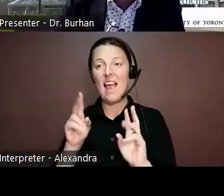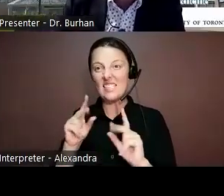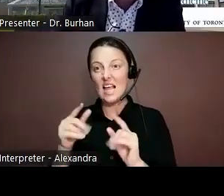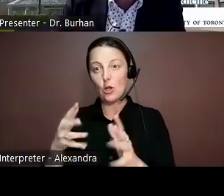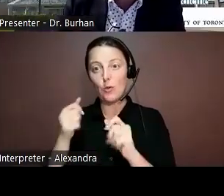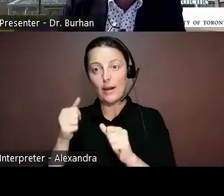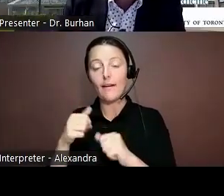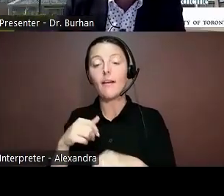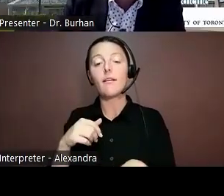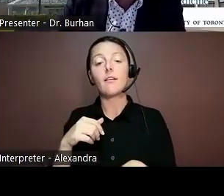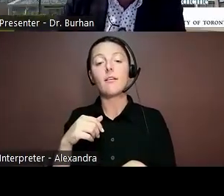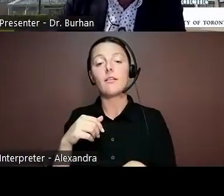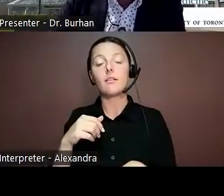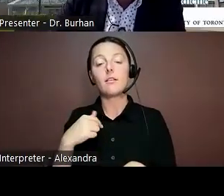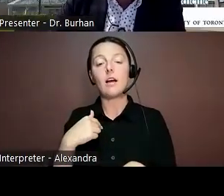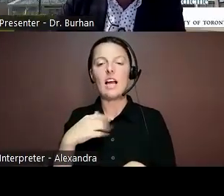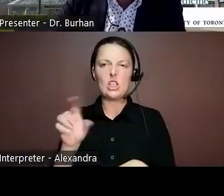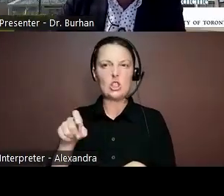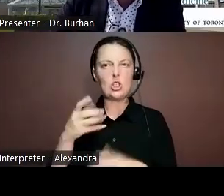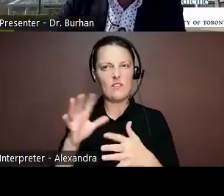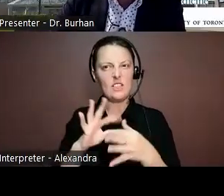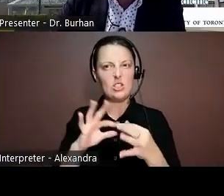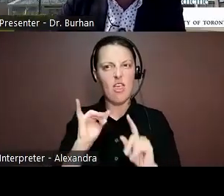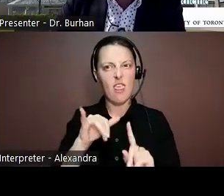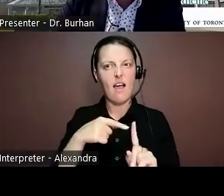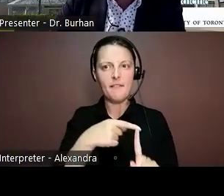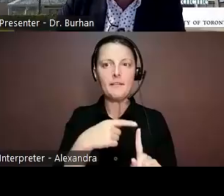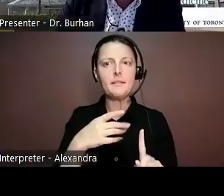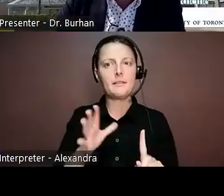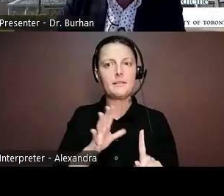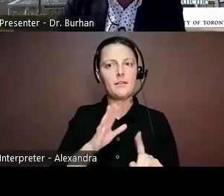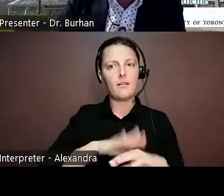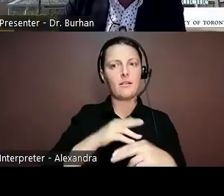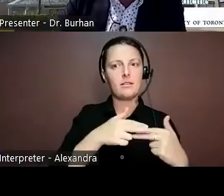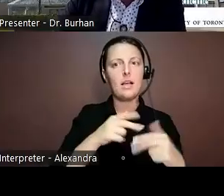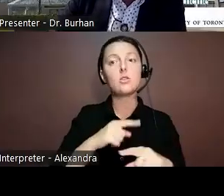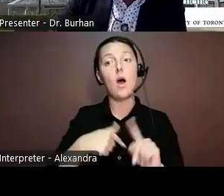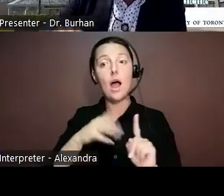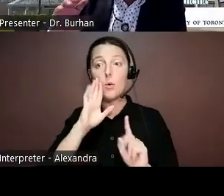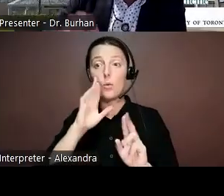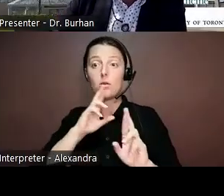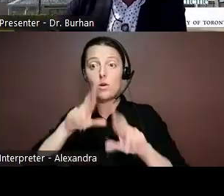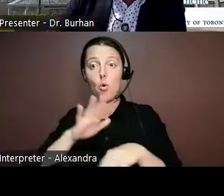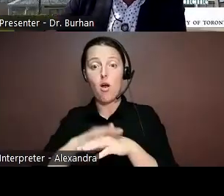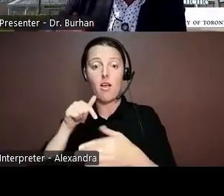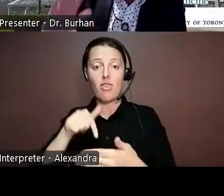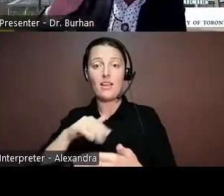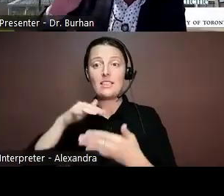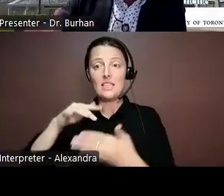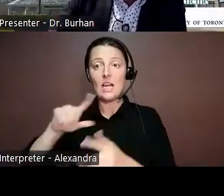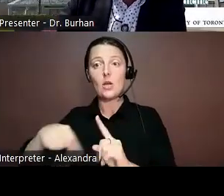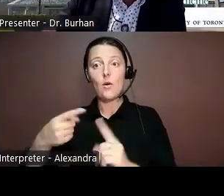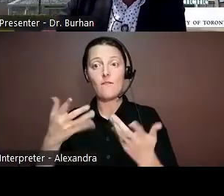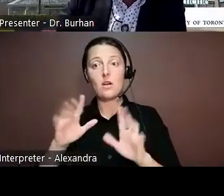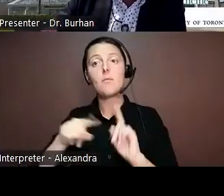were planning to do it on so I'll be reporting on this study when it's done, but it is going to be definitely 5 days,